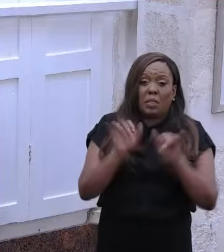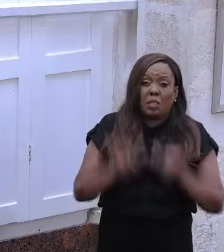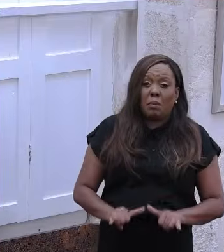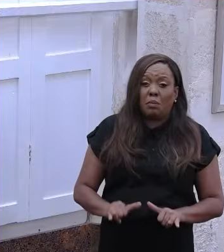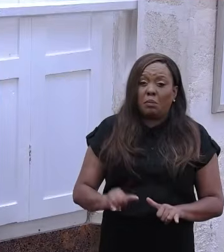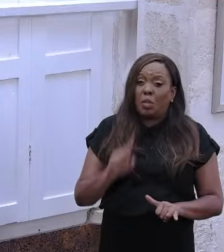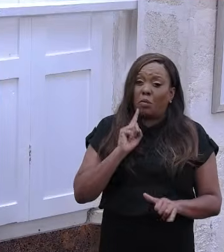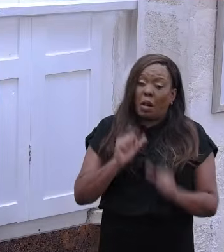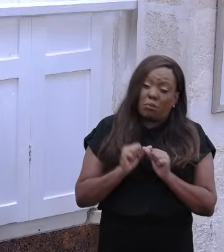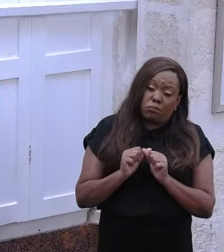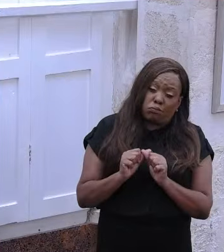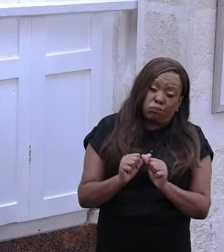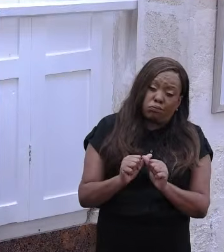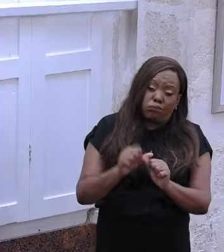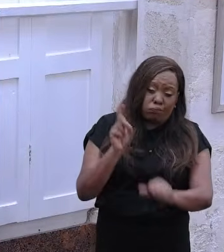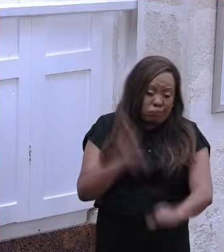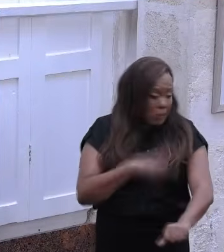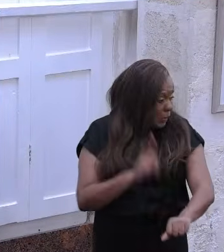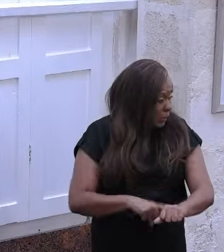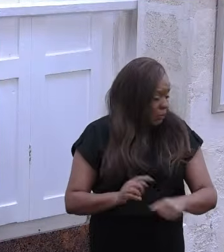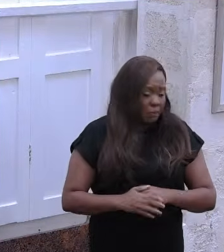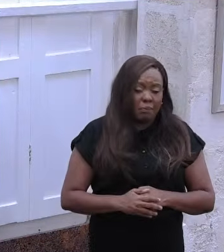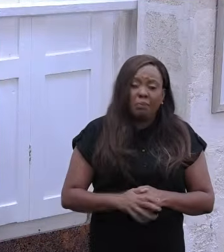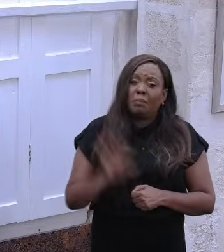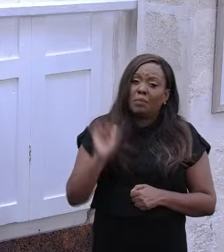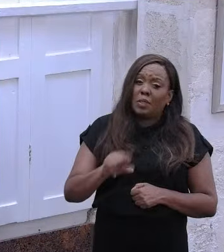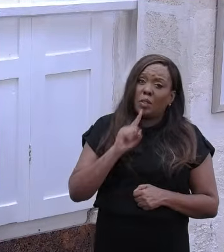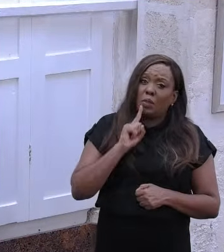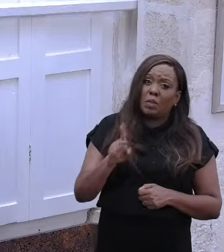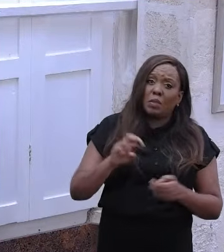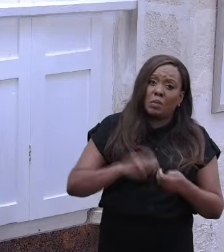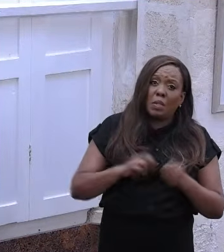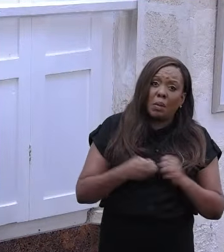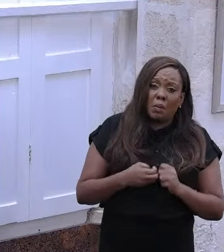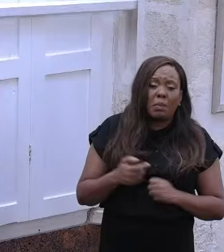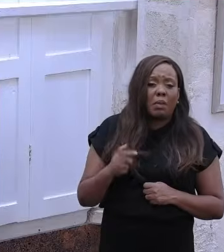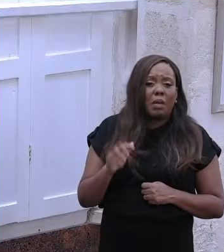is the problem, Senator Molyneux, that I think the drafters are trying to fix.